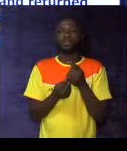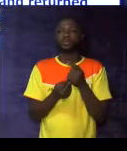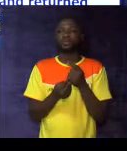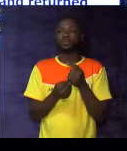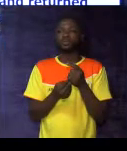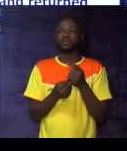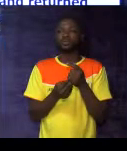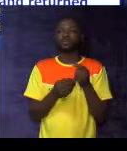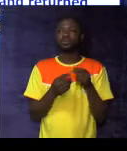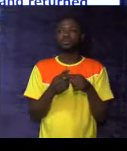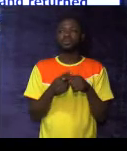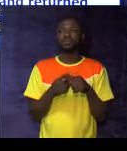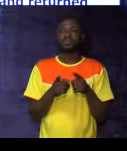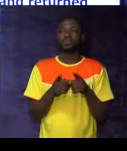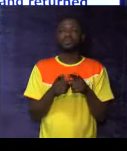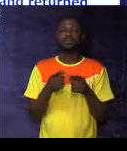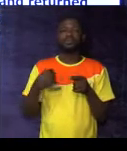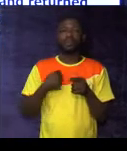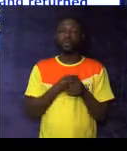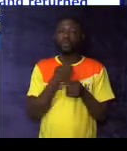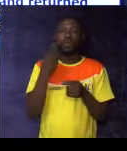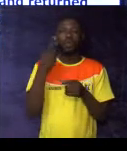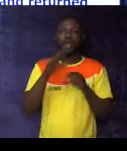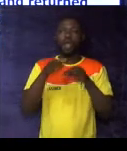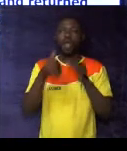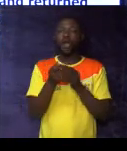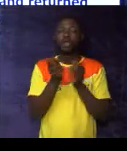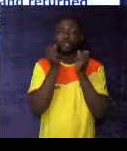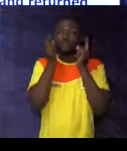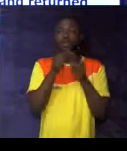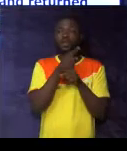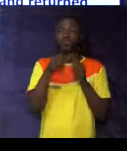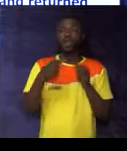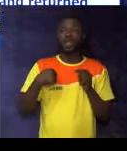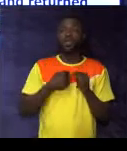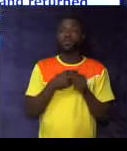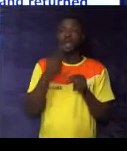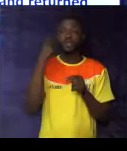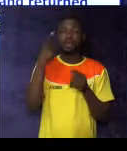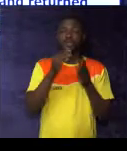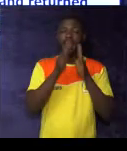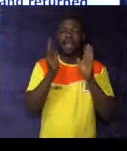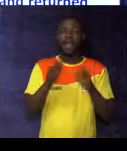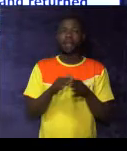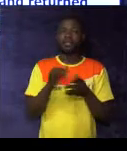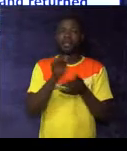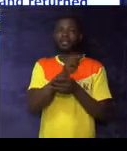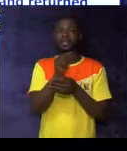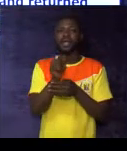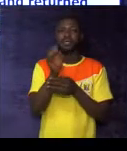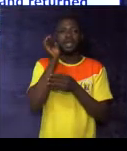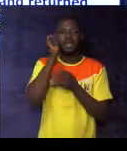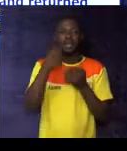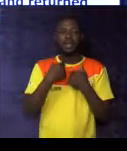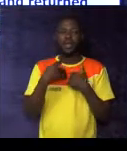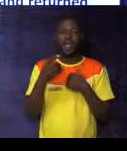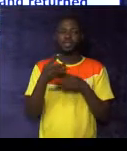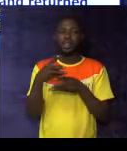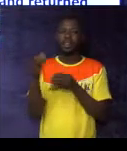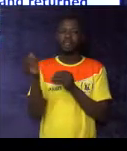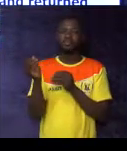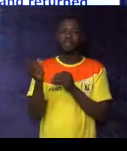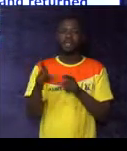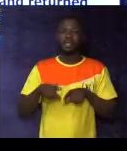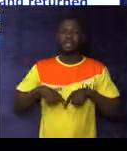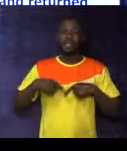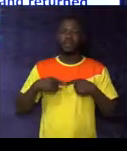but. Number 4. We were all surprised when we saw the house dash he